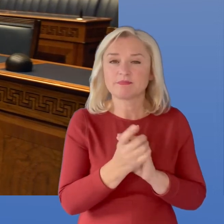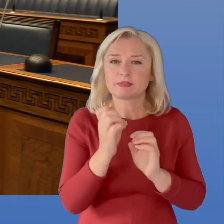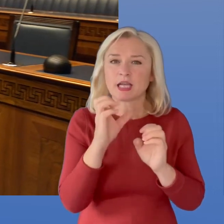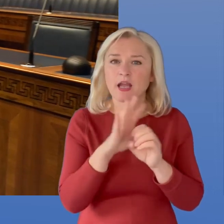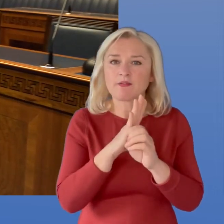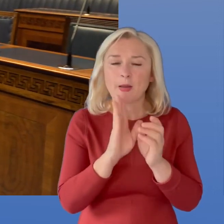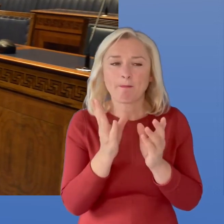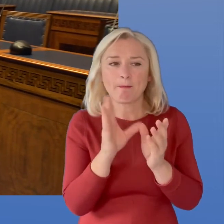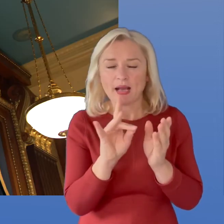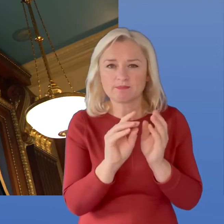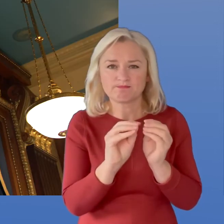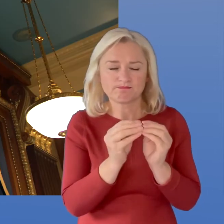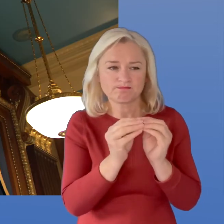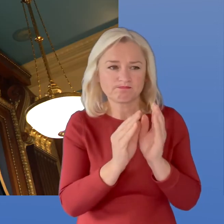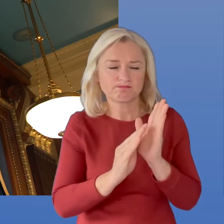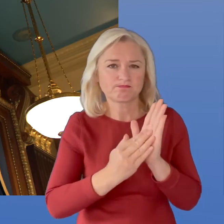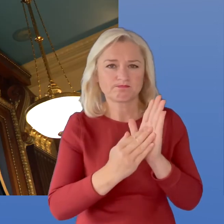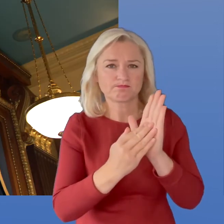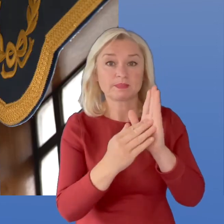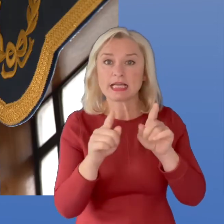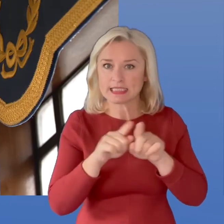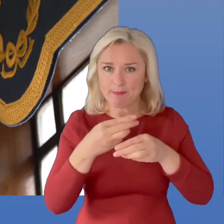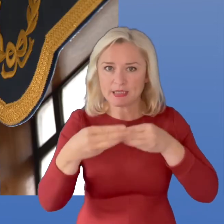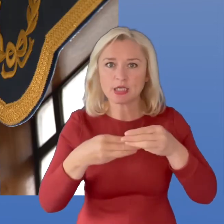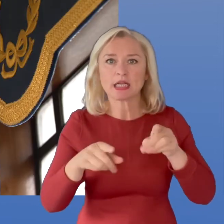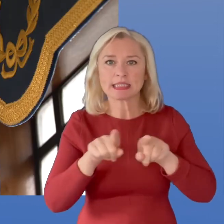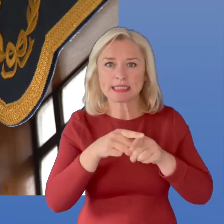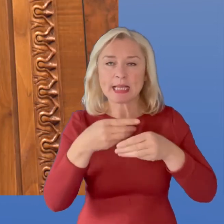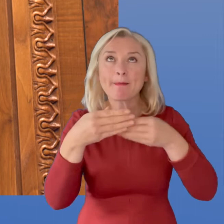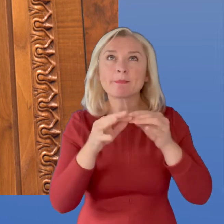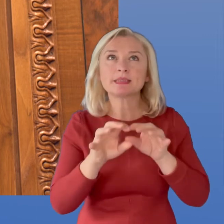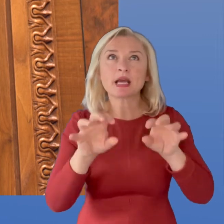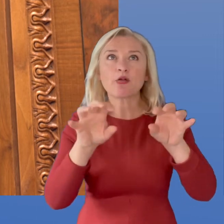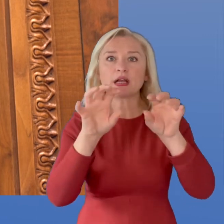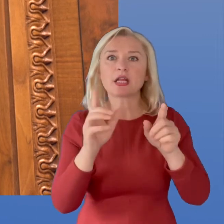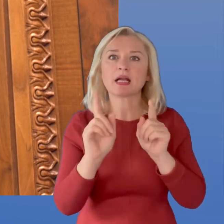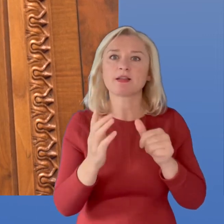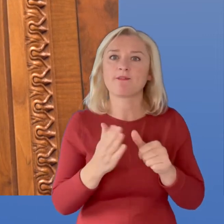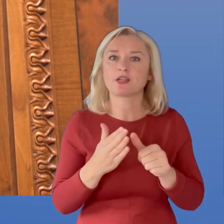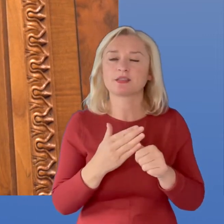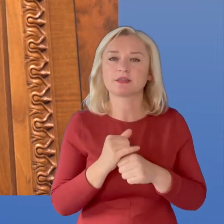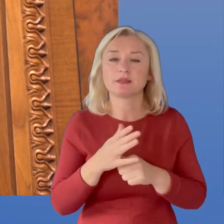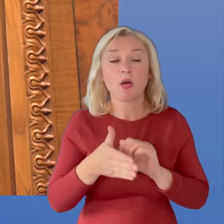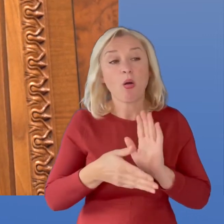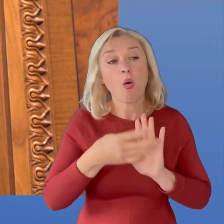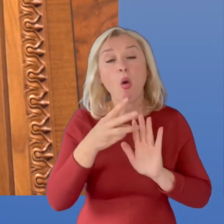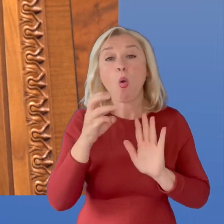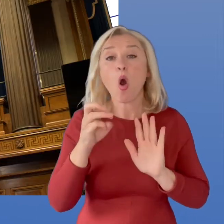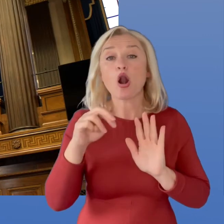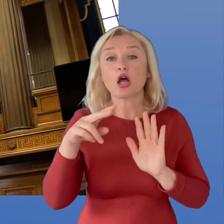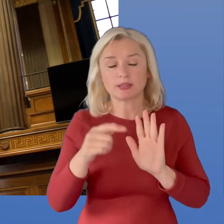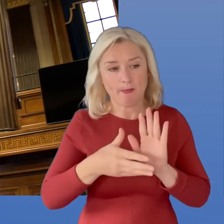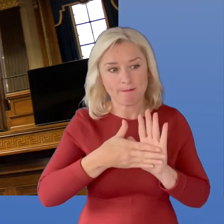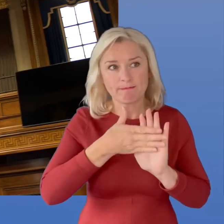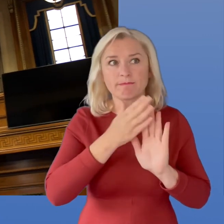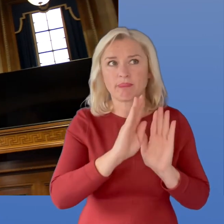and refitted using the same materials and decoration as originally used. The walnut panelling on the walls was replaced, and the